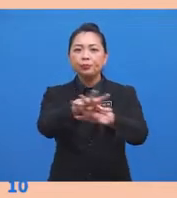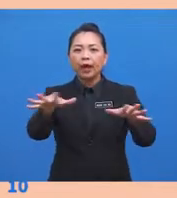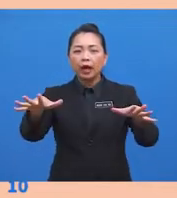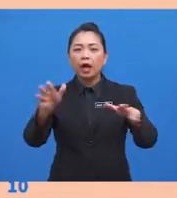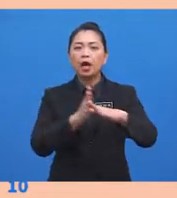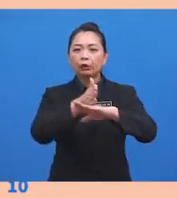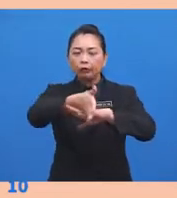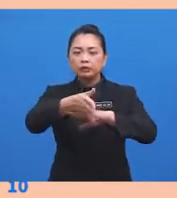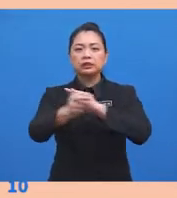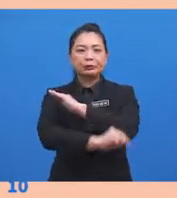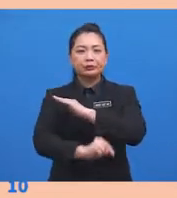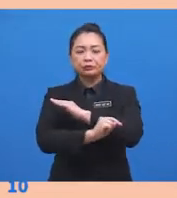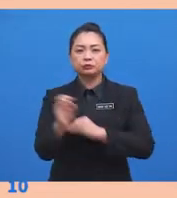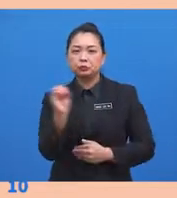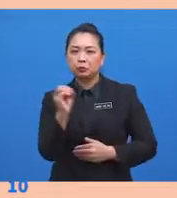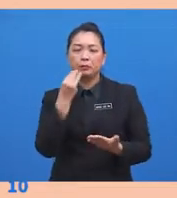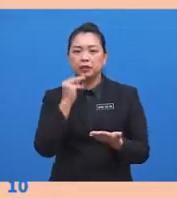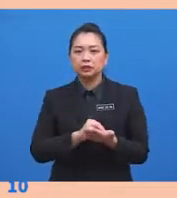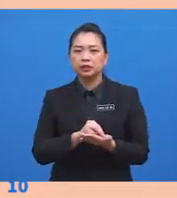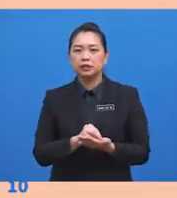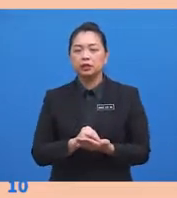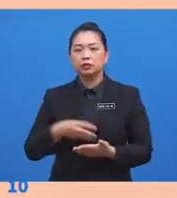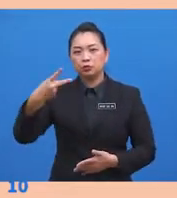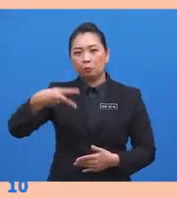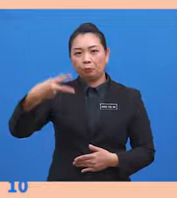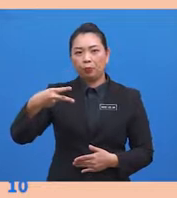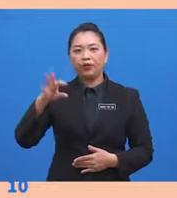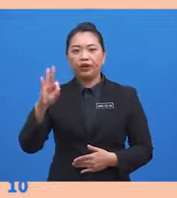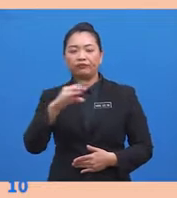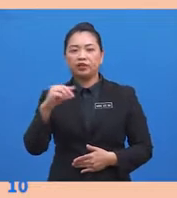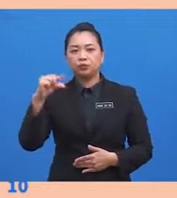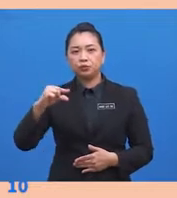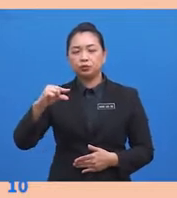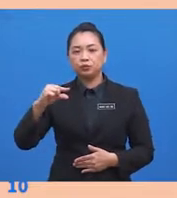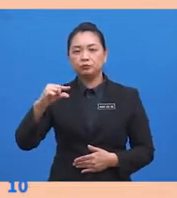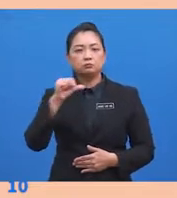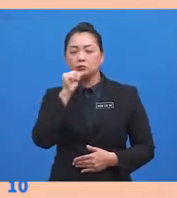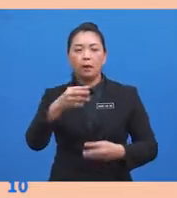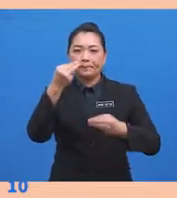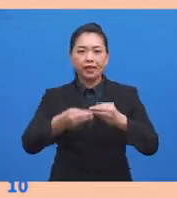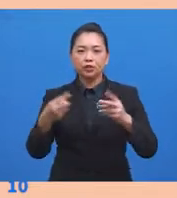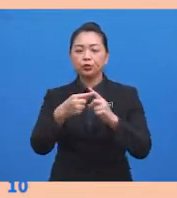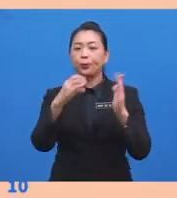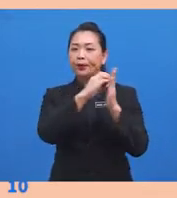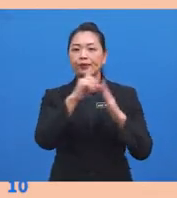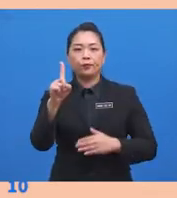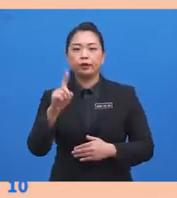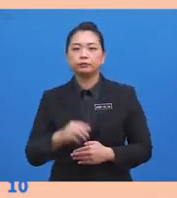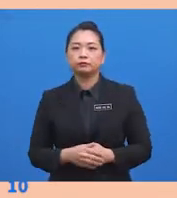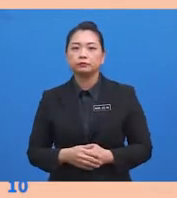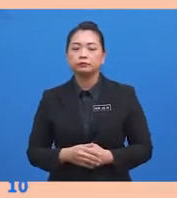as no mention about nations. So, both F and G are clearly not a match to paragraph